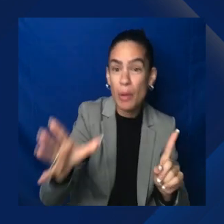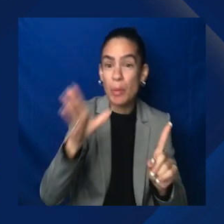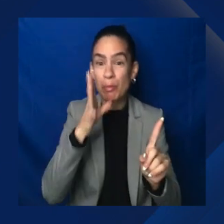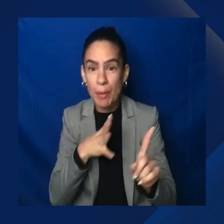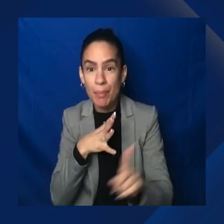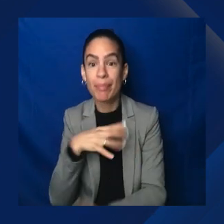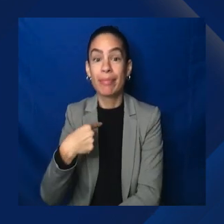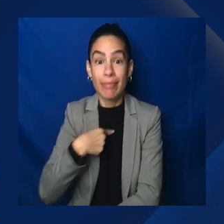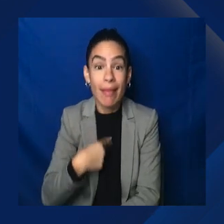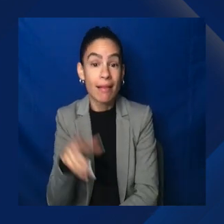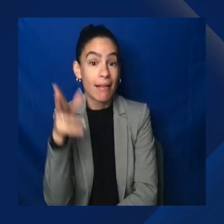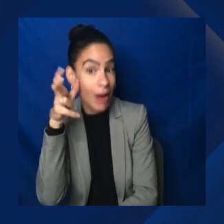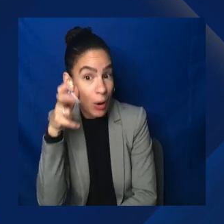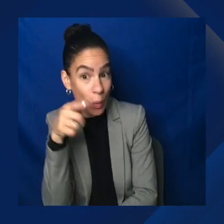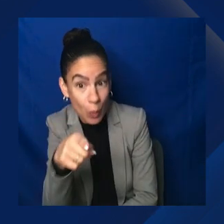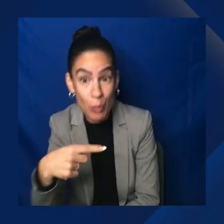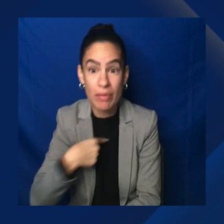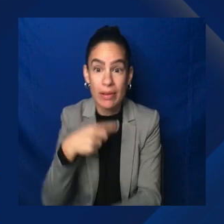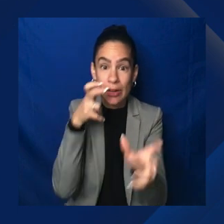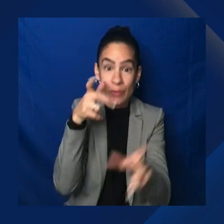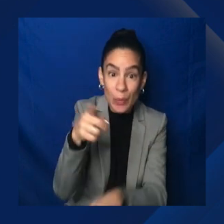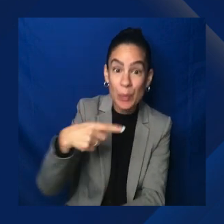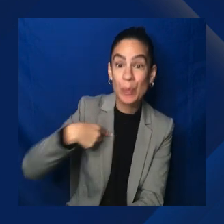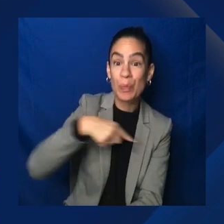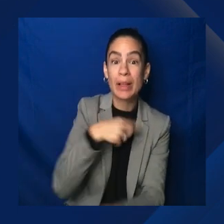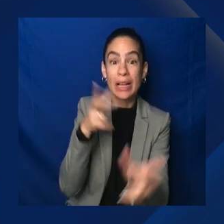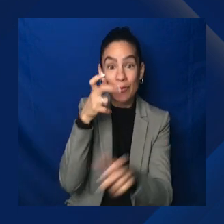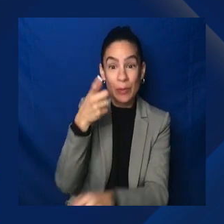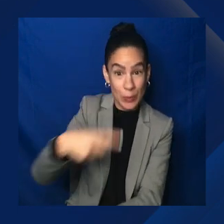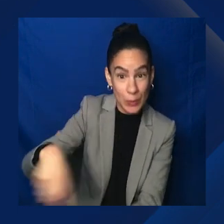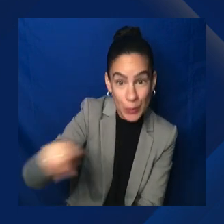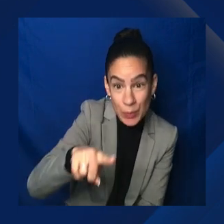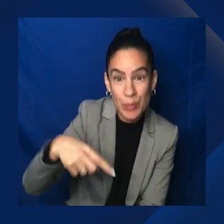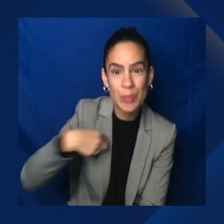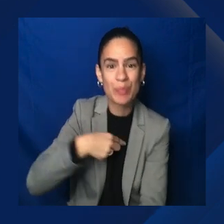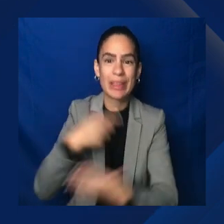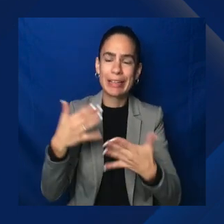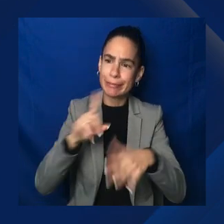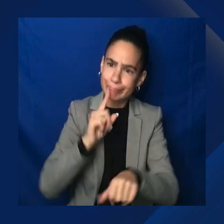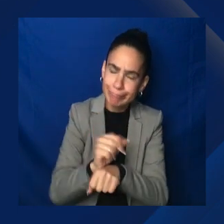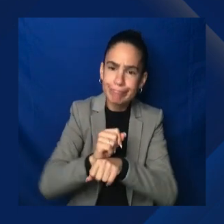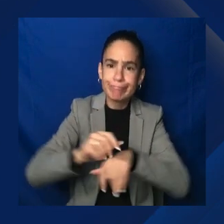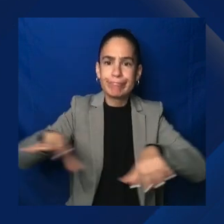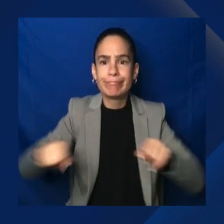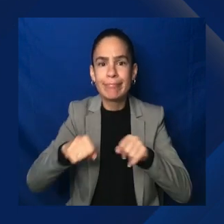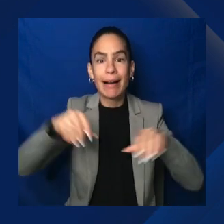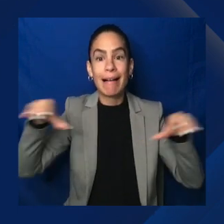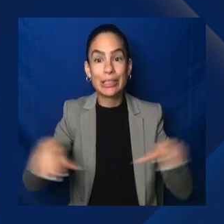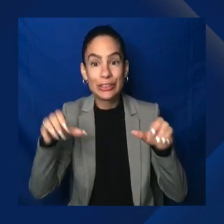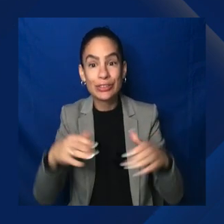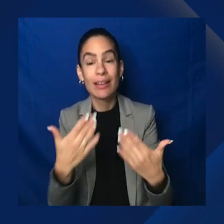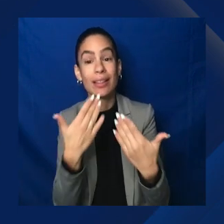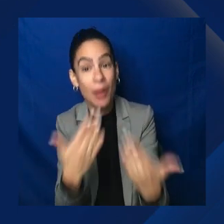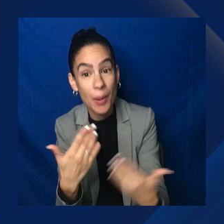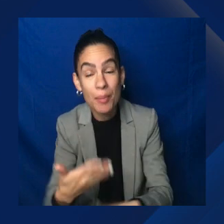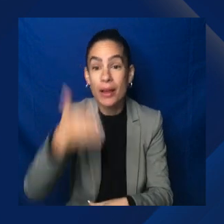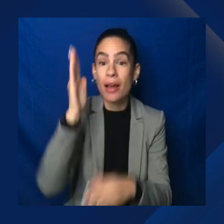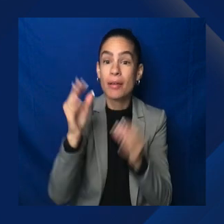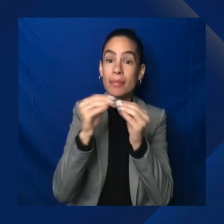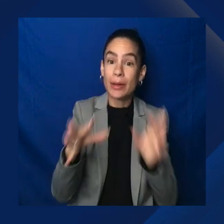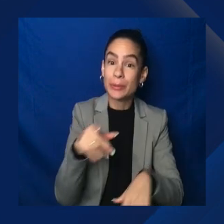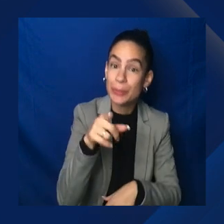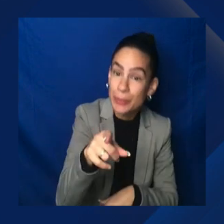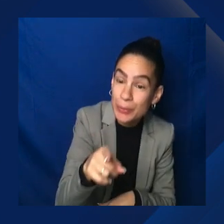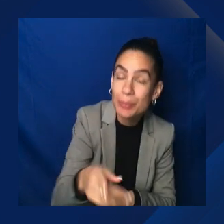take action. Thank you again. May God bless you, and may God bless America. Thank